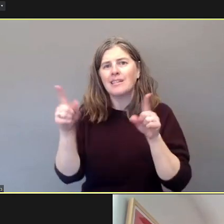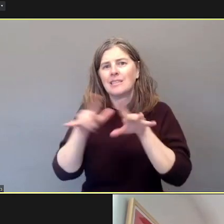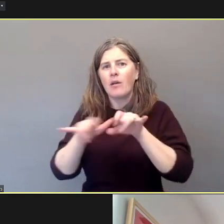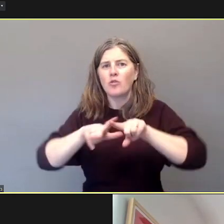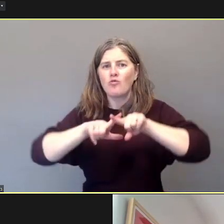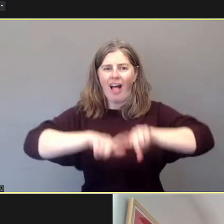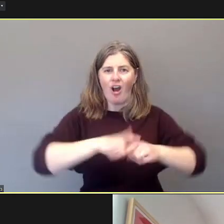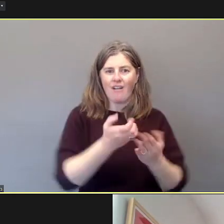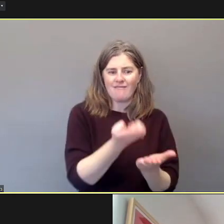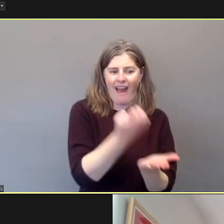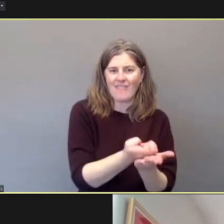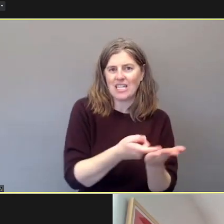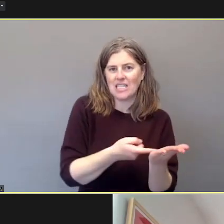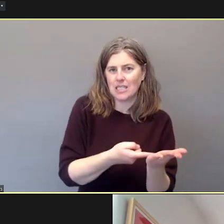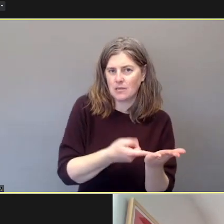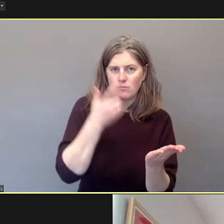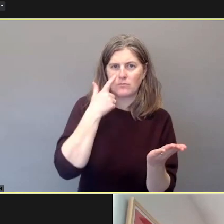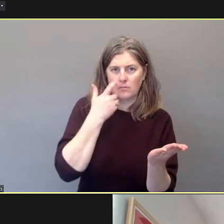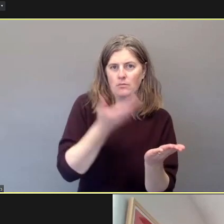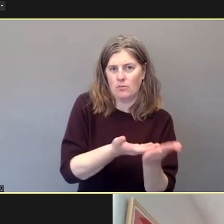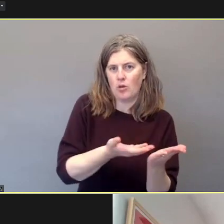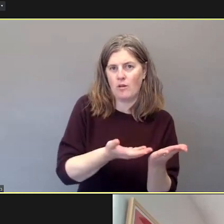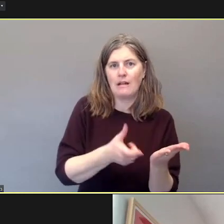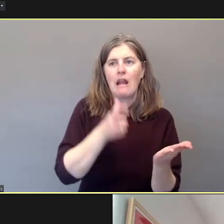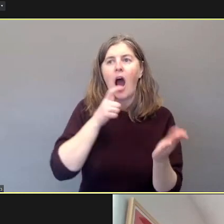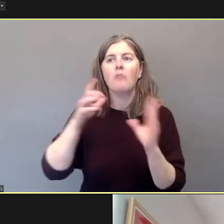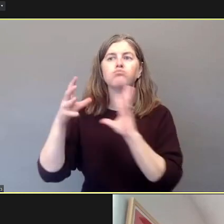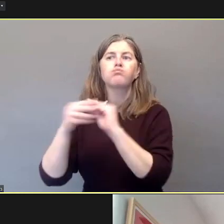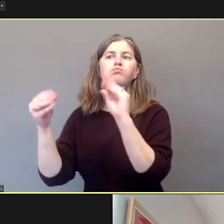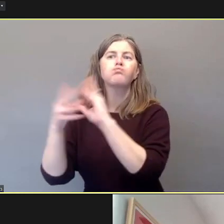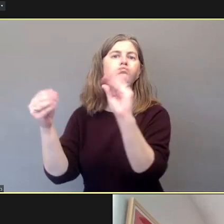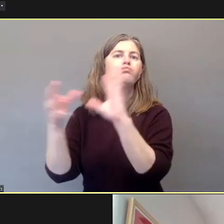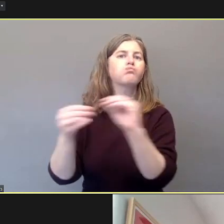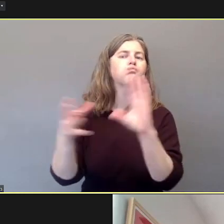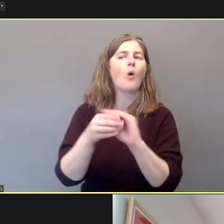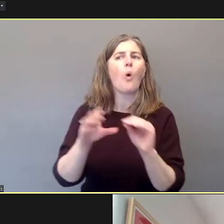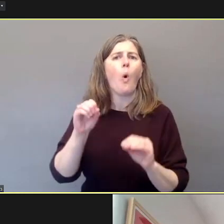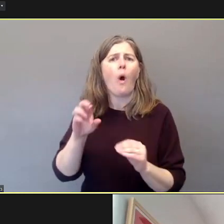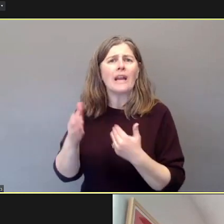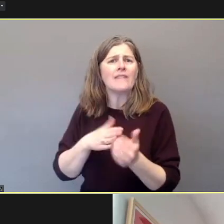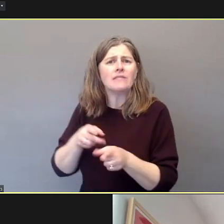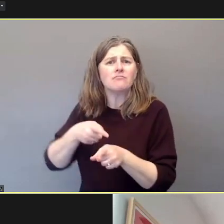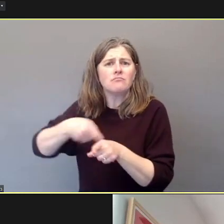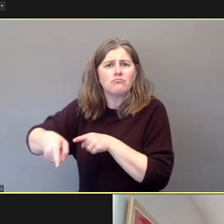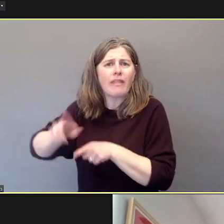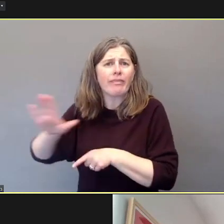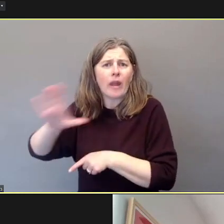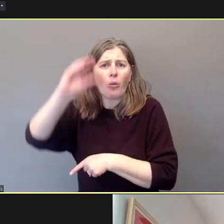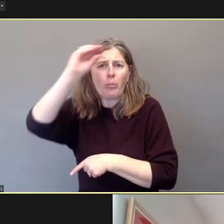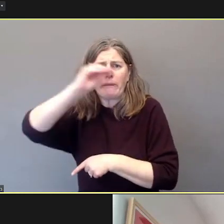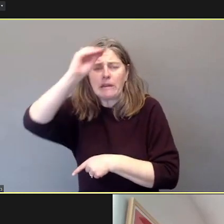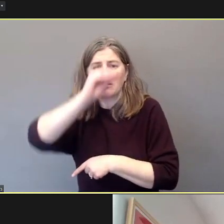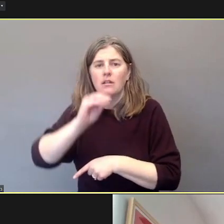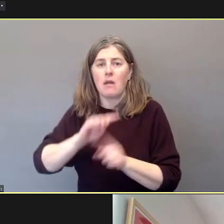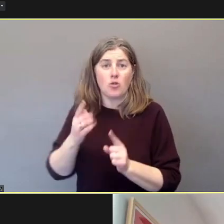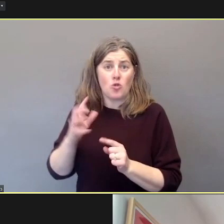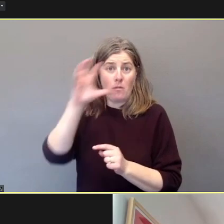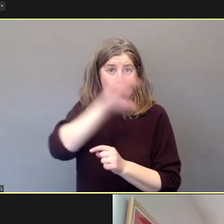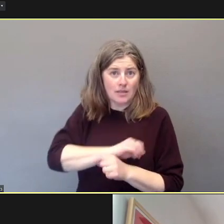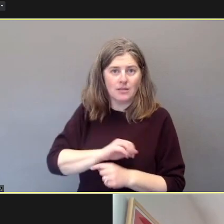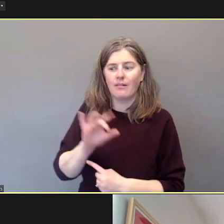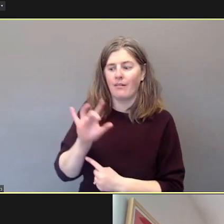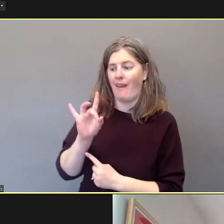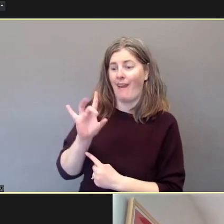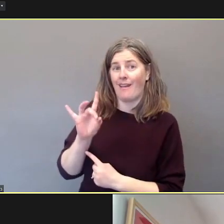evidence, not quotes from people or even expert opinion. And as I said, you might have missed it, 88%